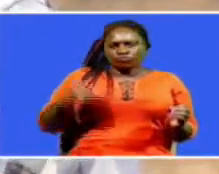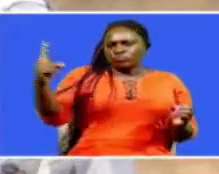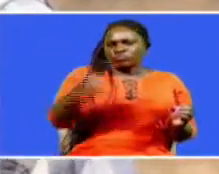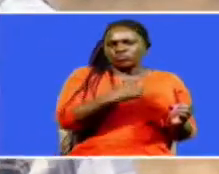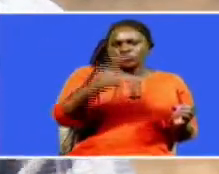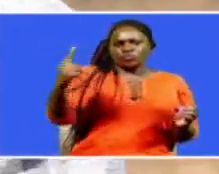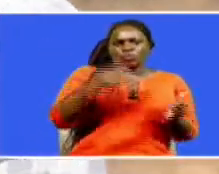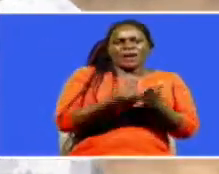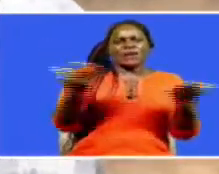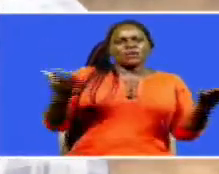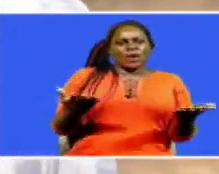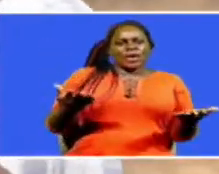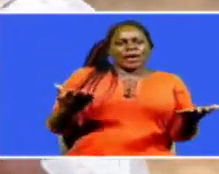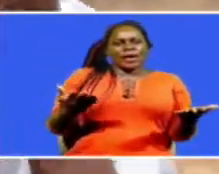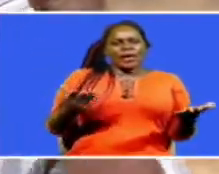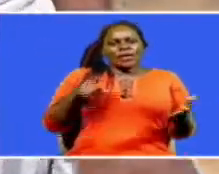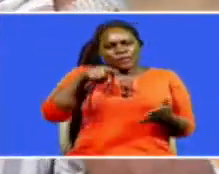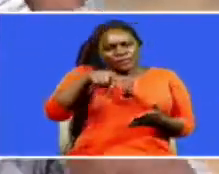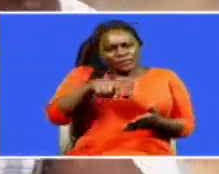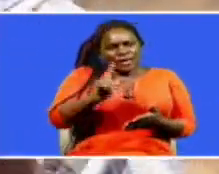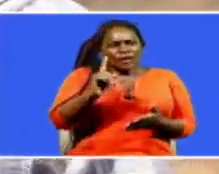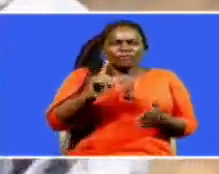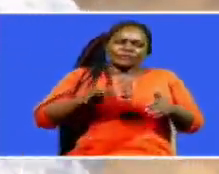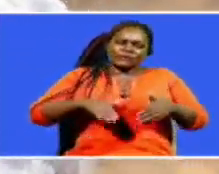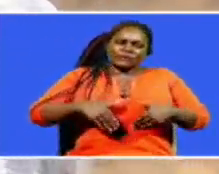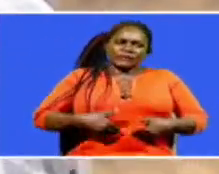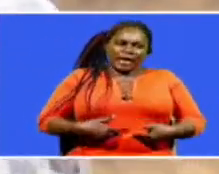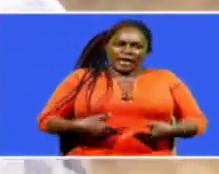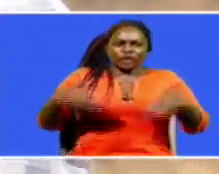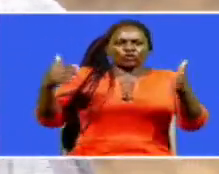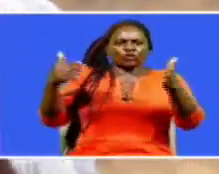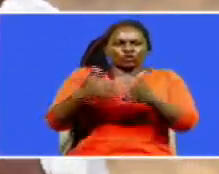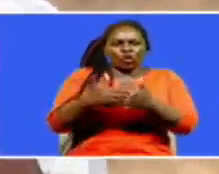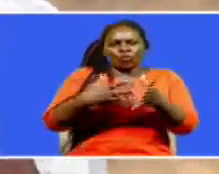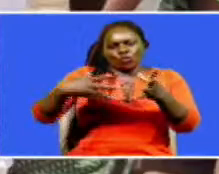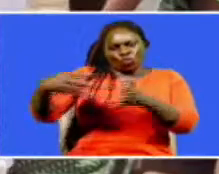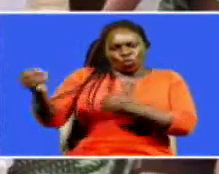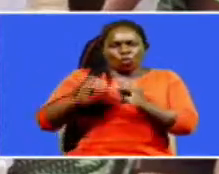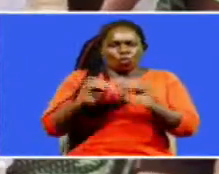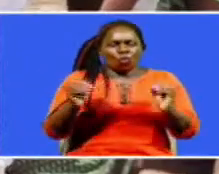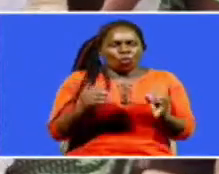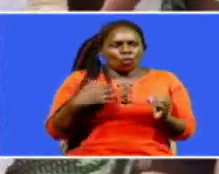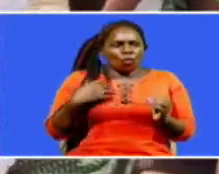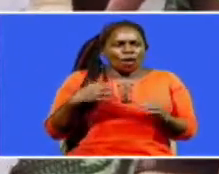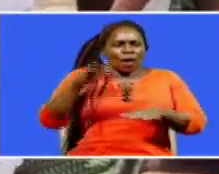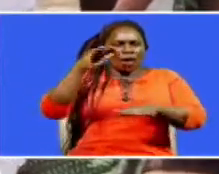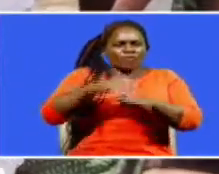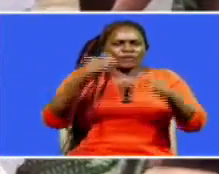hakuna. Sasa mpaka wewe mwenyewe akili inachoka, unawaacha inakaa hivyo inapotea.